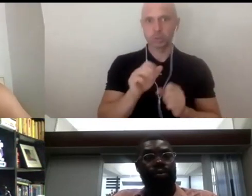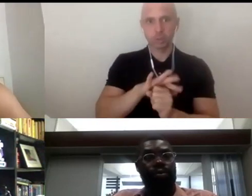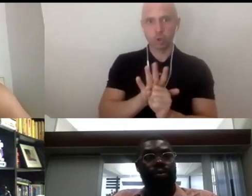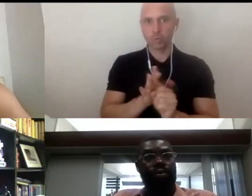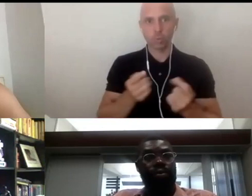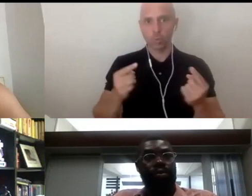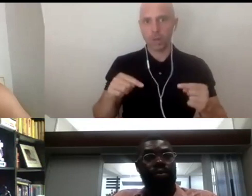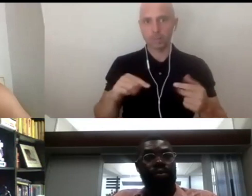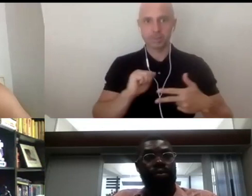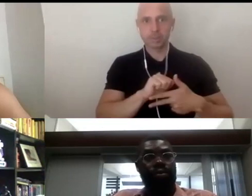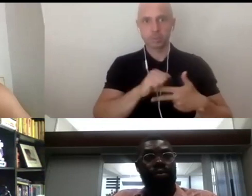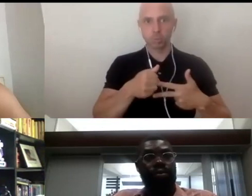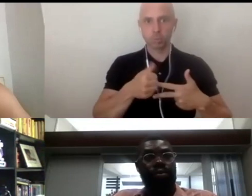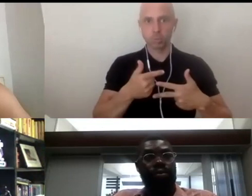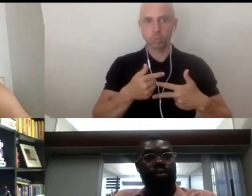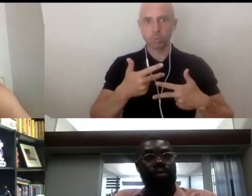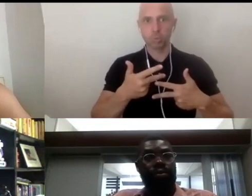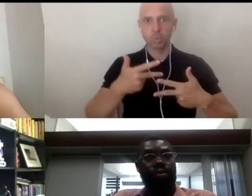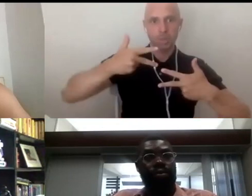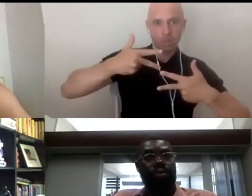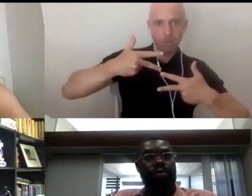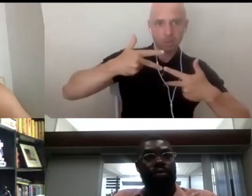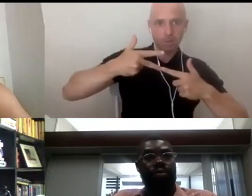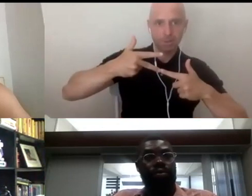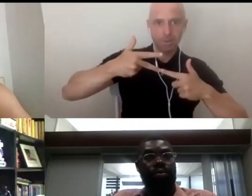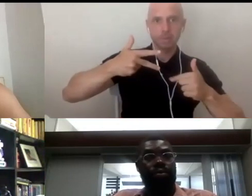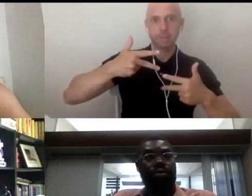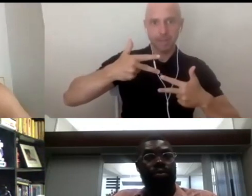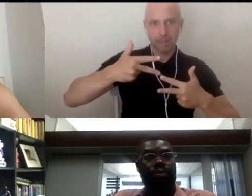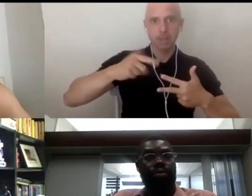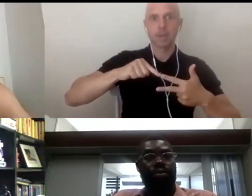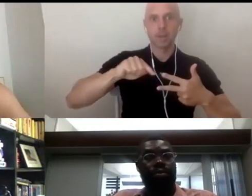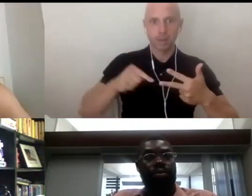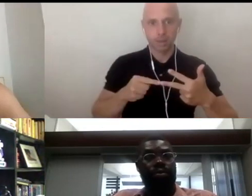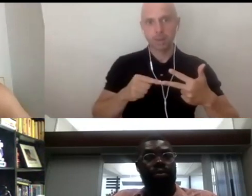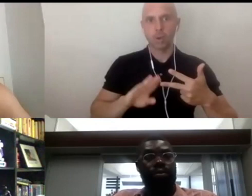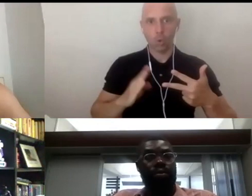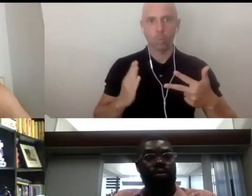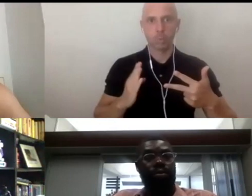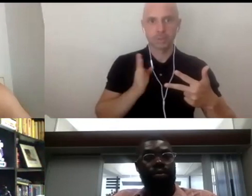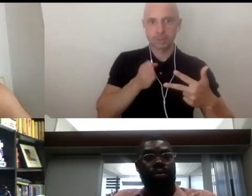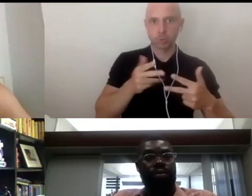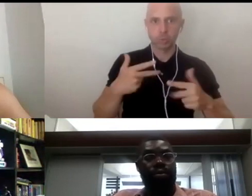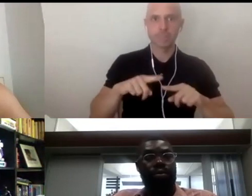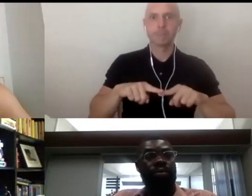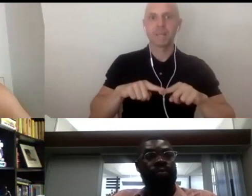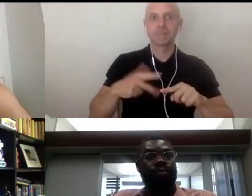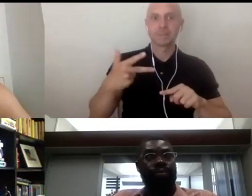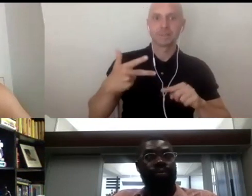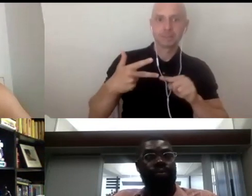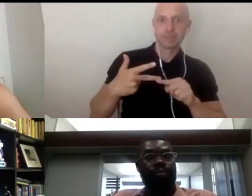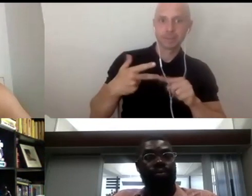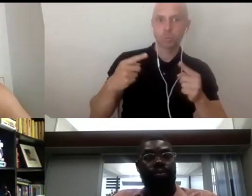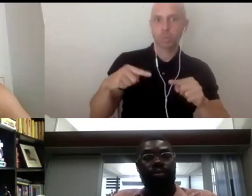Stage 3 in terms of this. And if you're thinking about opening in Stage 3 and need those guidance now, I encourage you to go directly